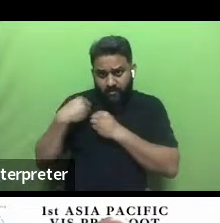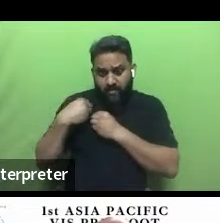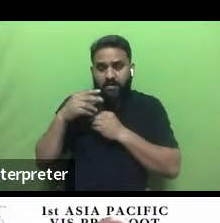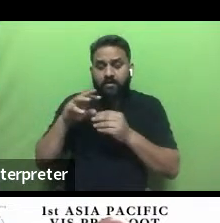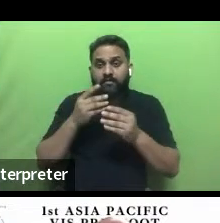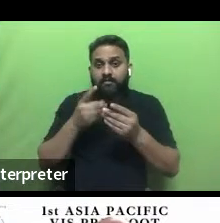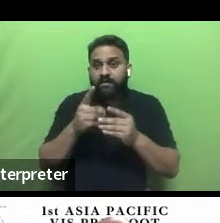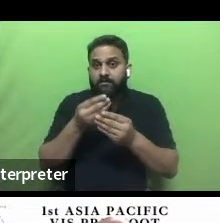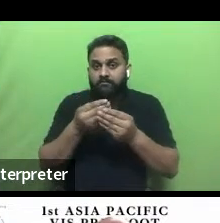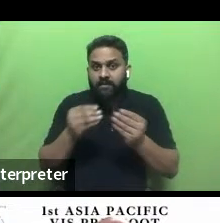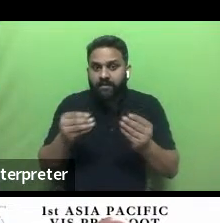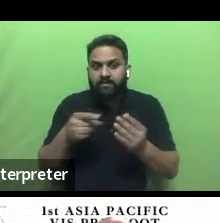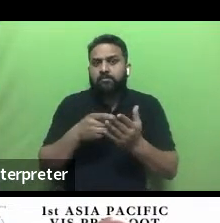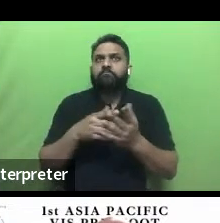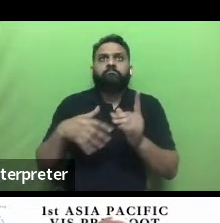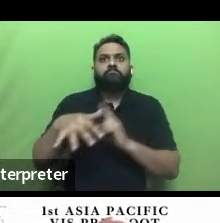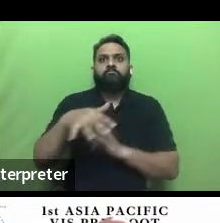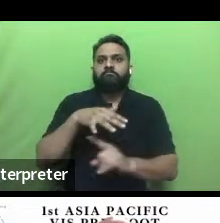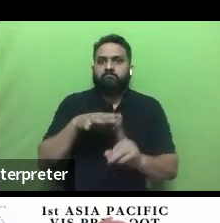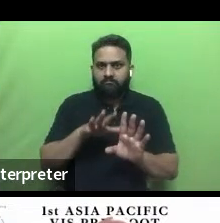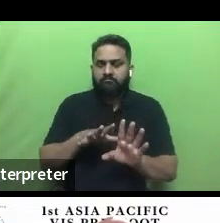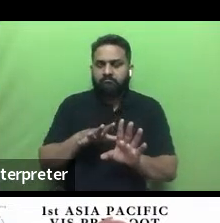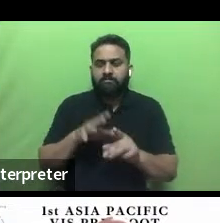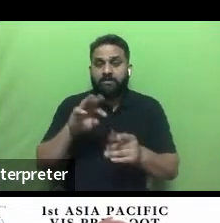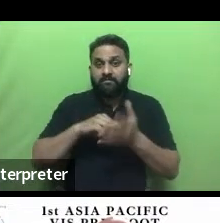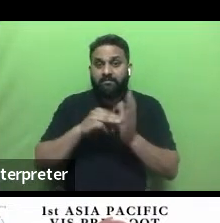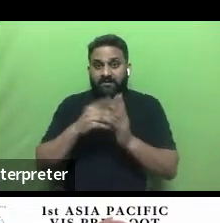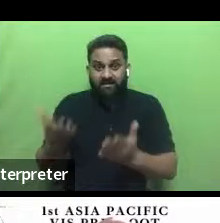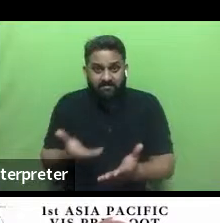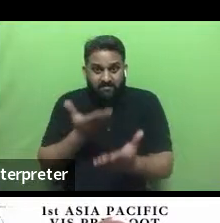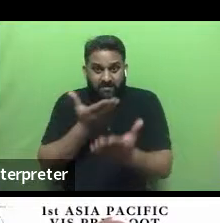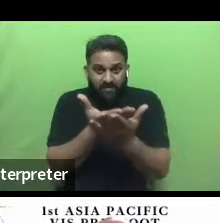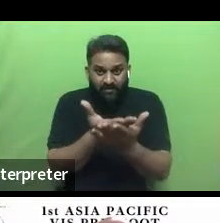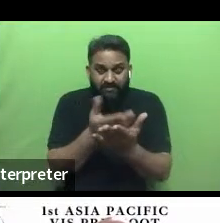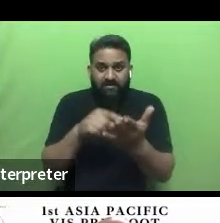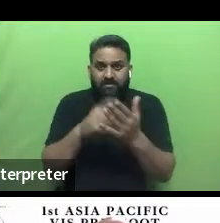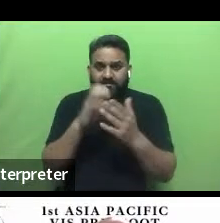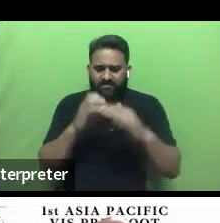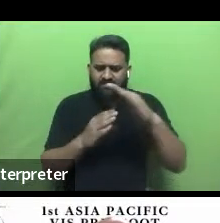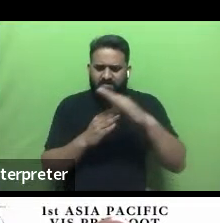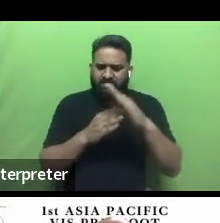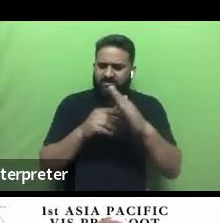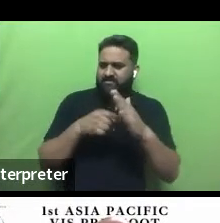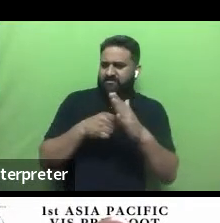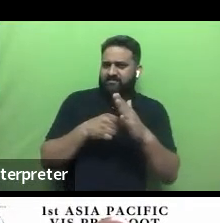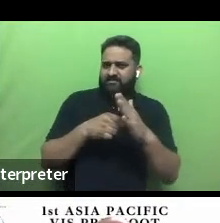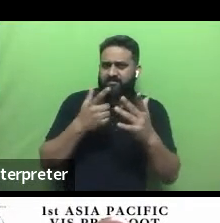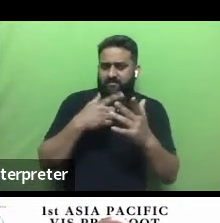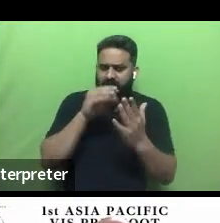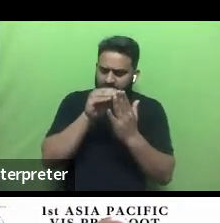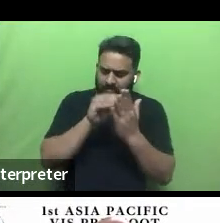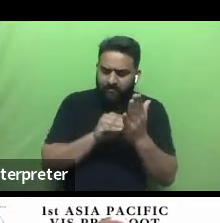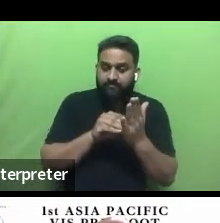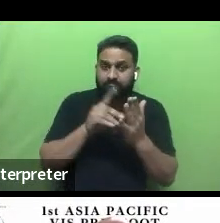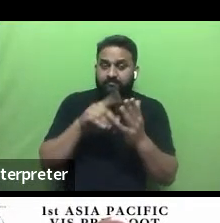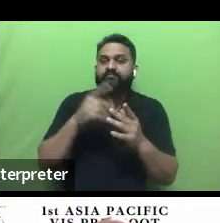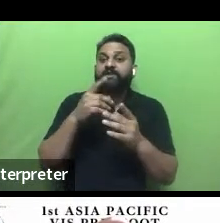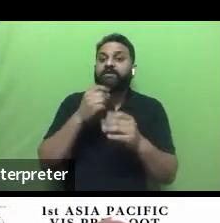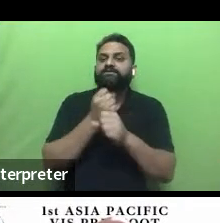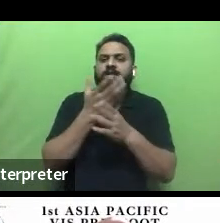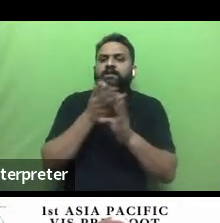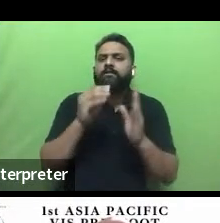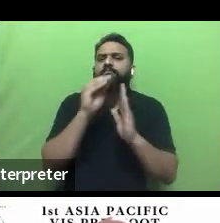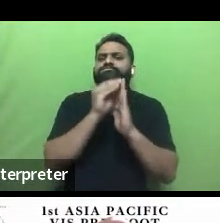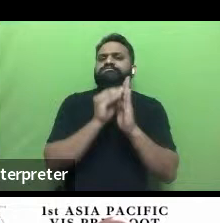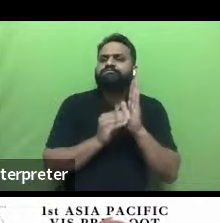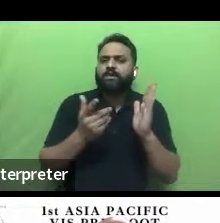in nature. Therefore, by proposing to include its contract template, including the general conditions, the claimant had